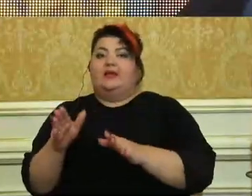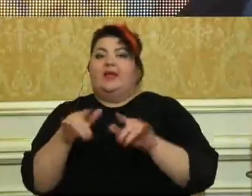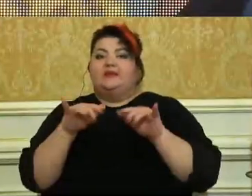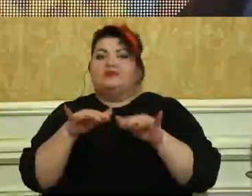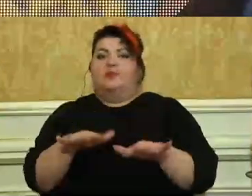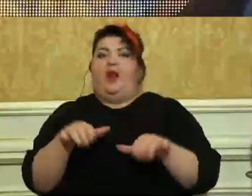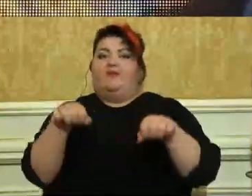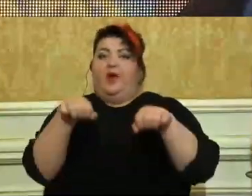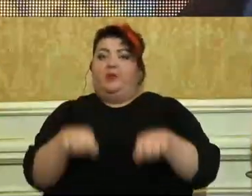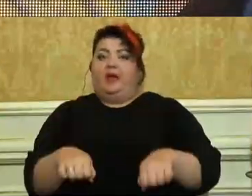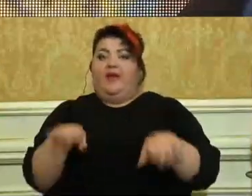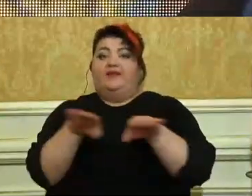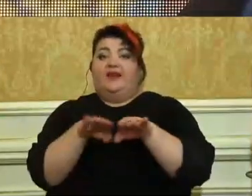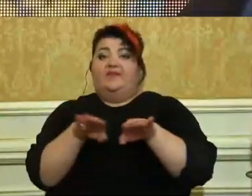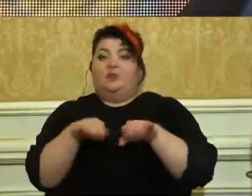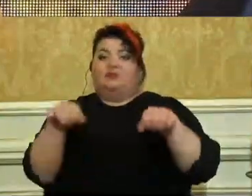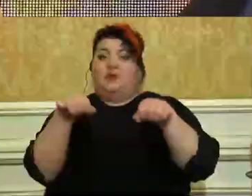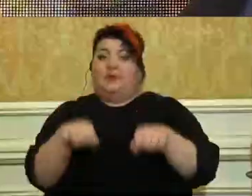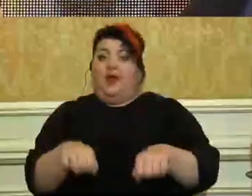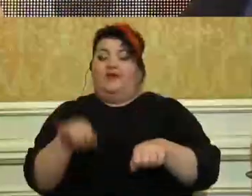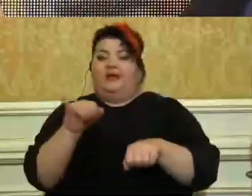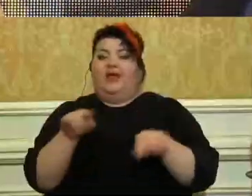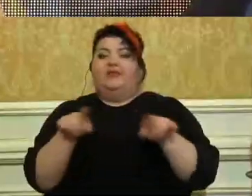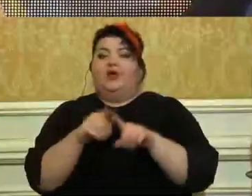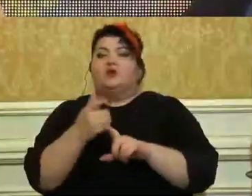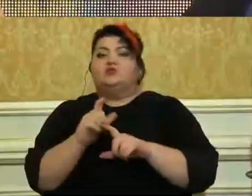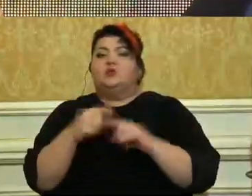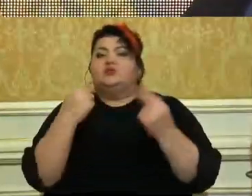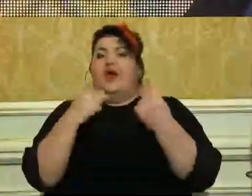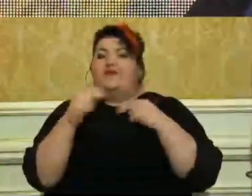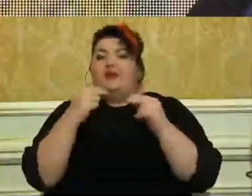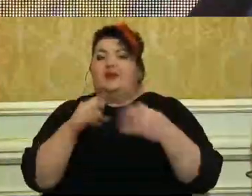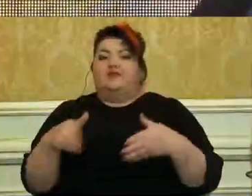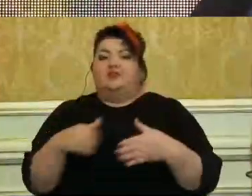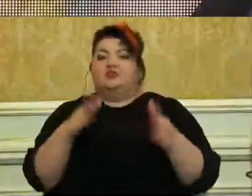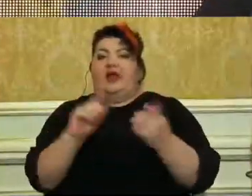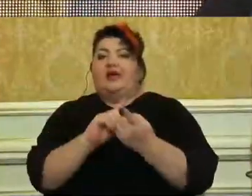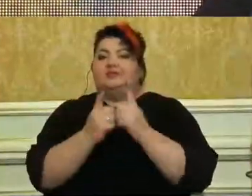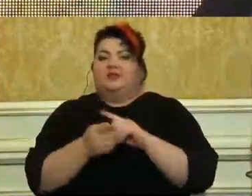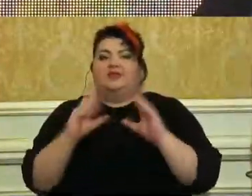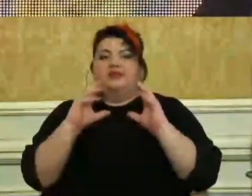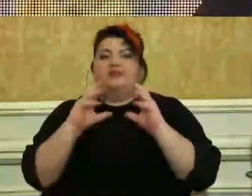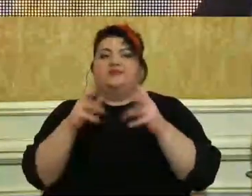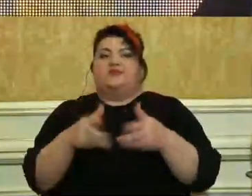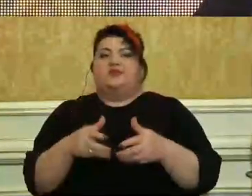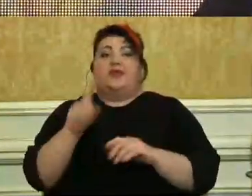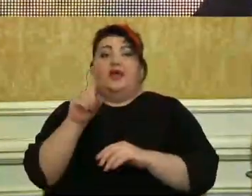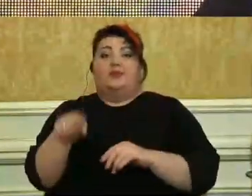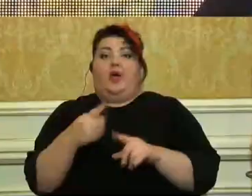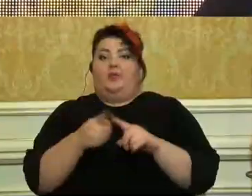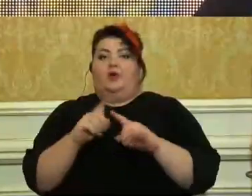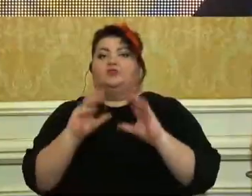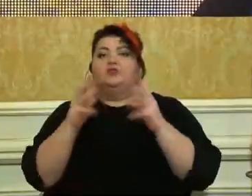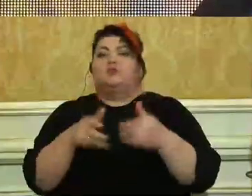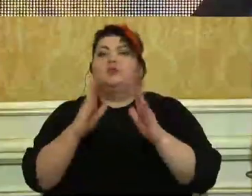it is to a very efficient way to make the world change. A world with less violence, less